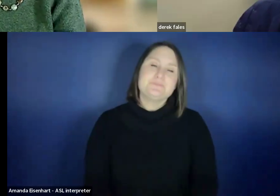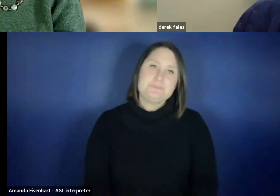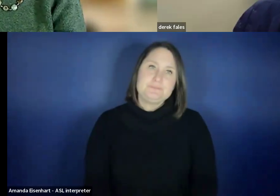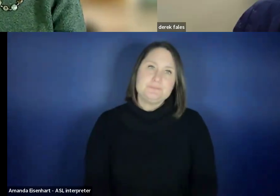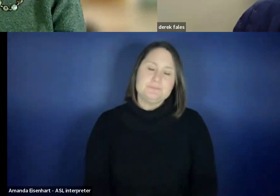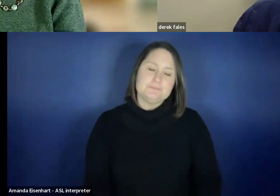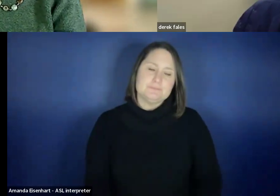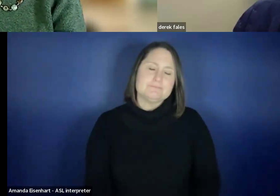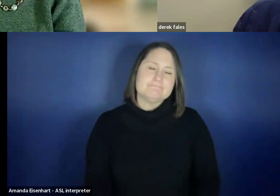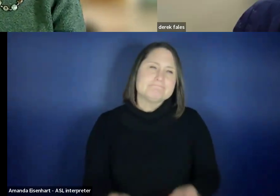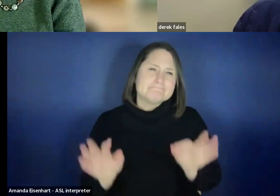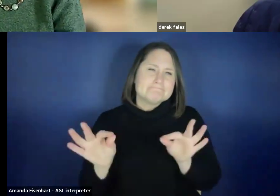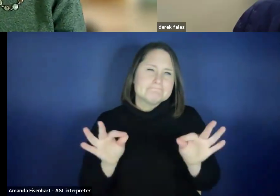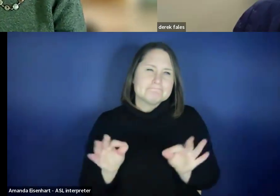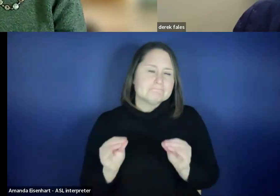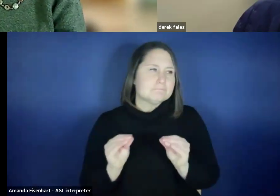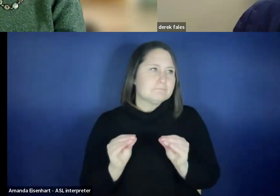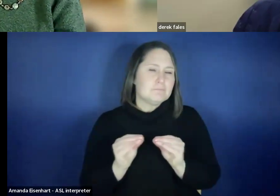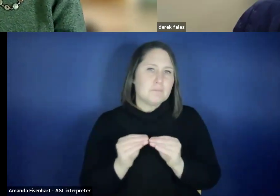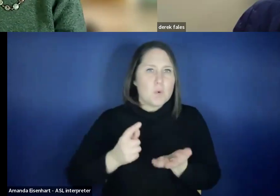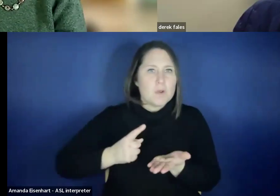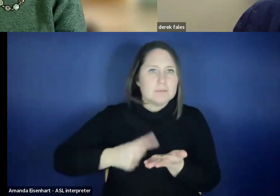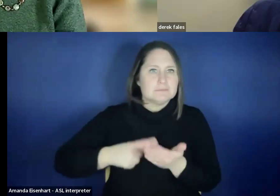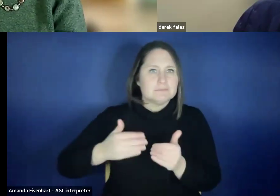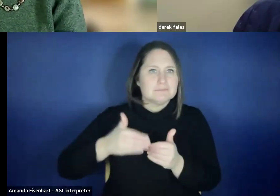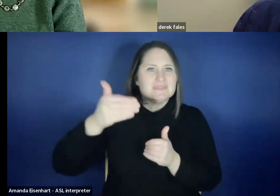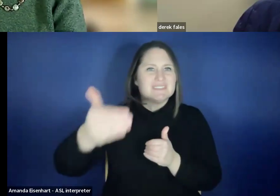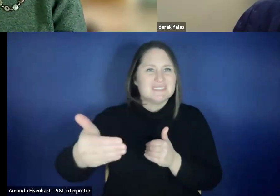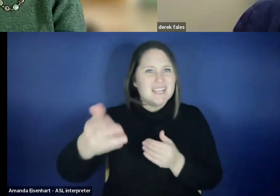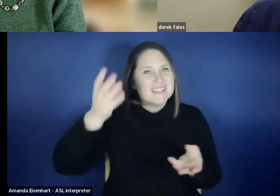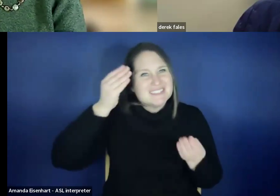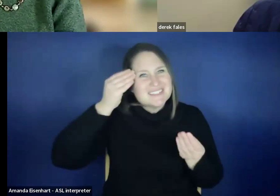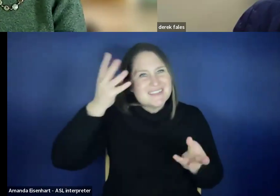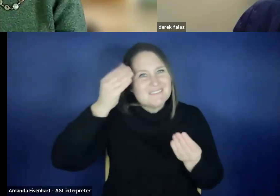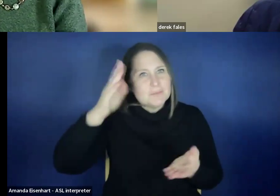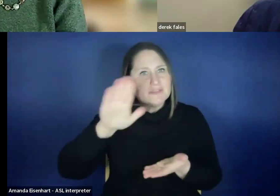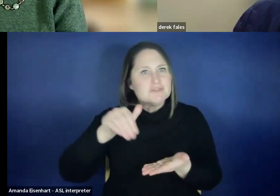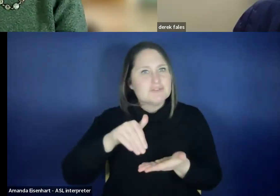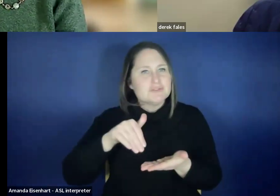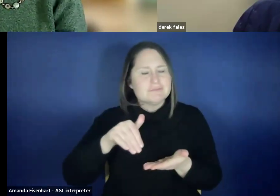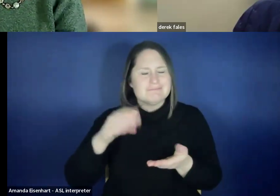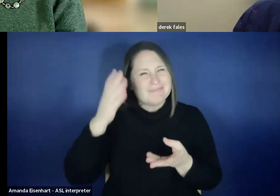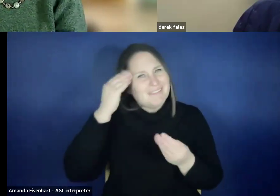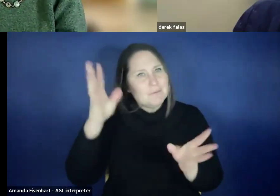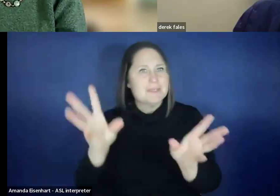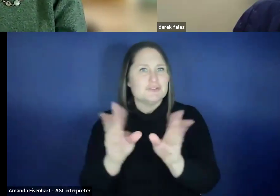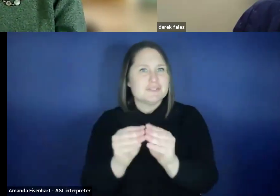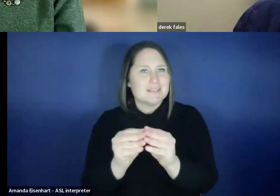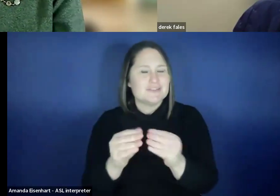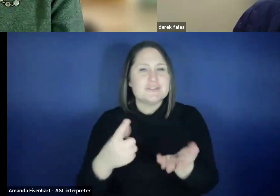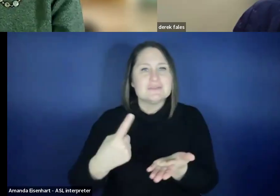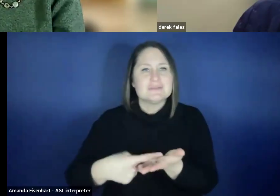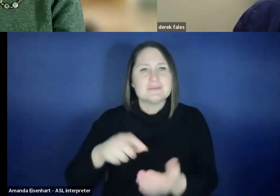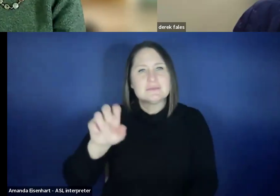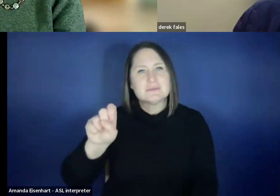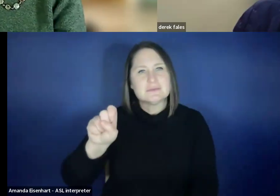a little bit more about that at our next, one of our next information sessions when we talk about how the CISA